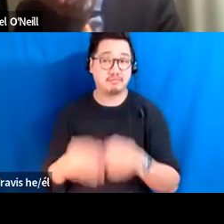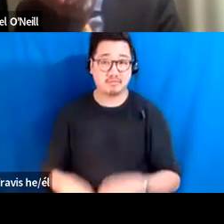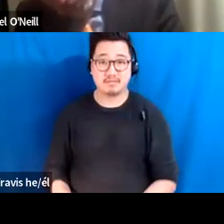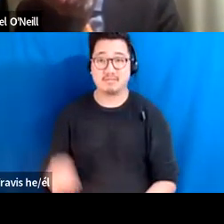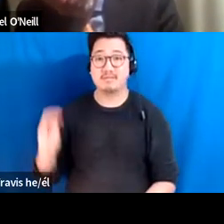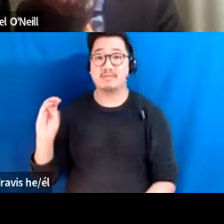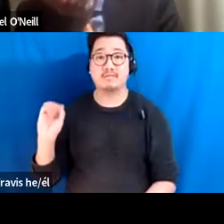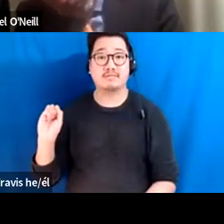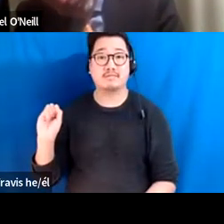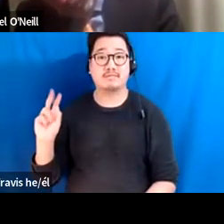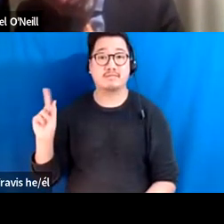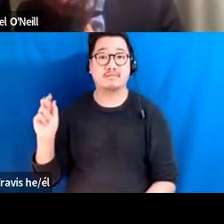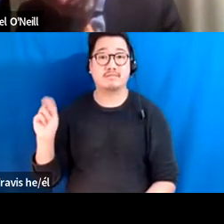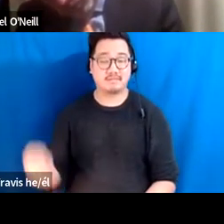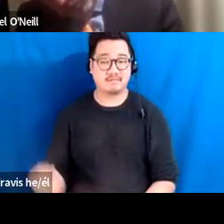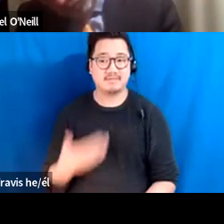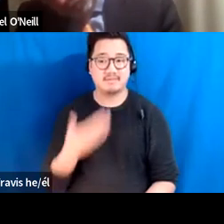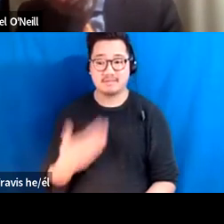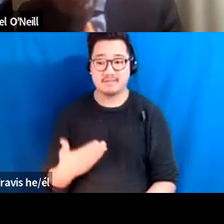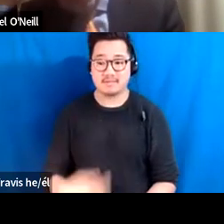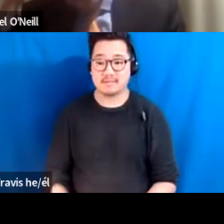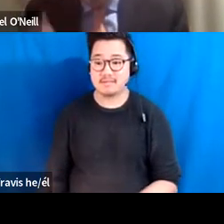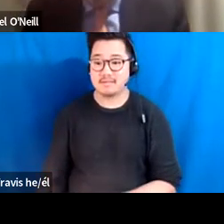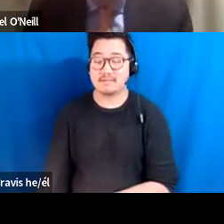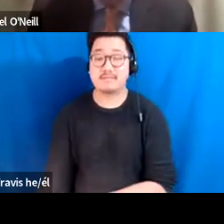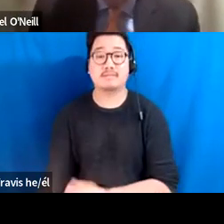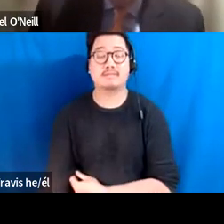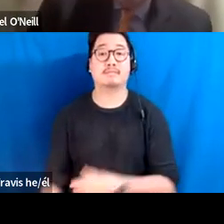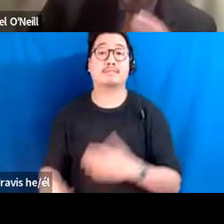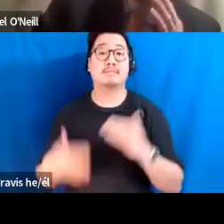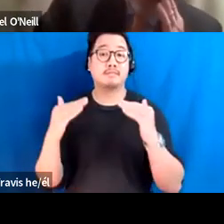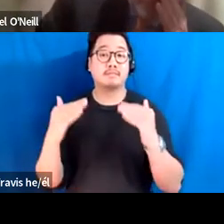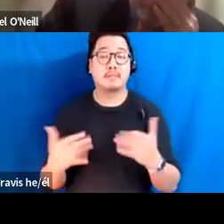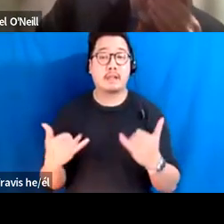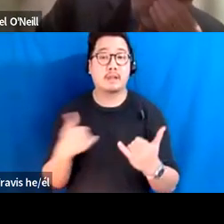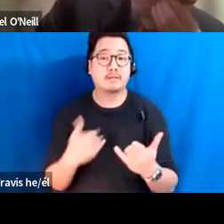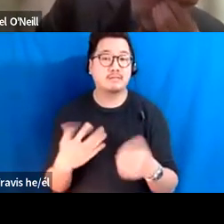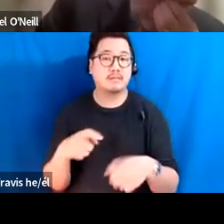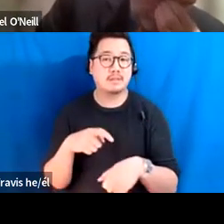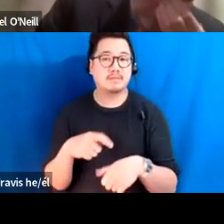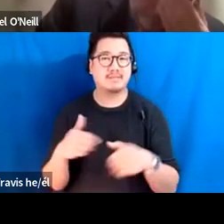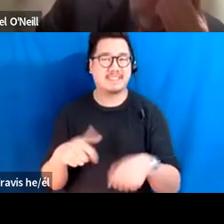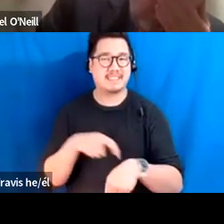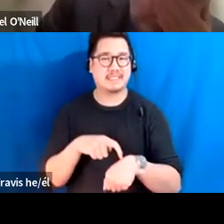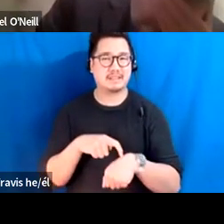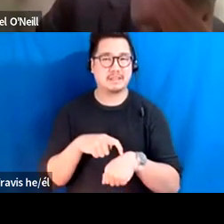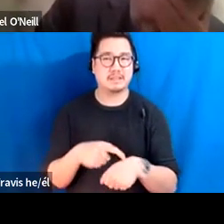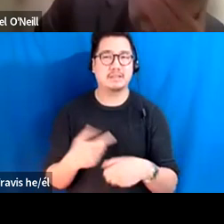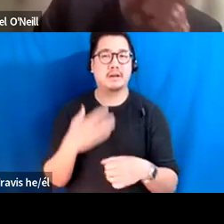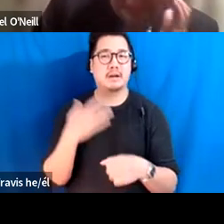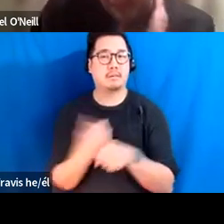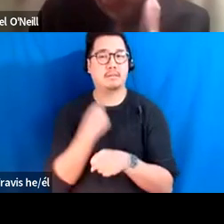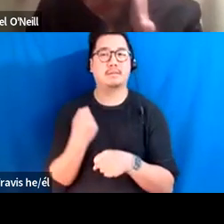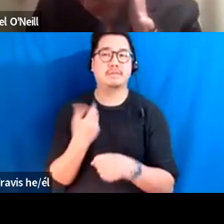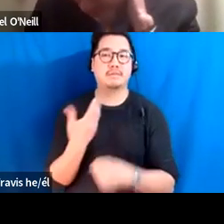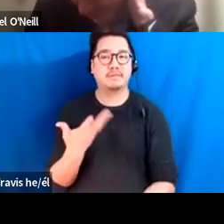you chair the public comment period is an opportunity for parents students and other concerned parties to make